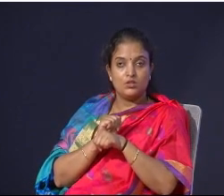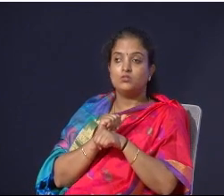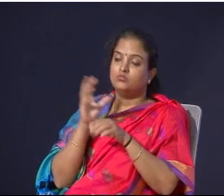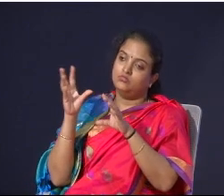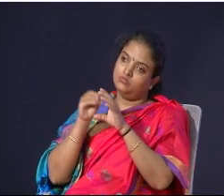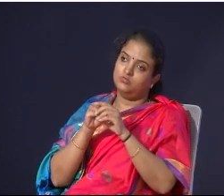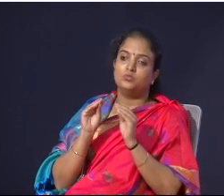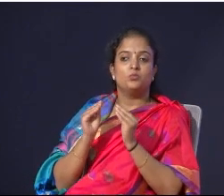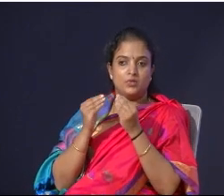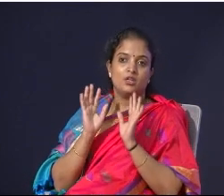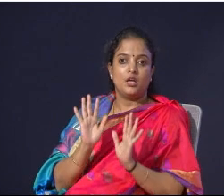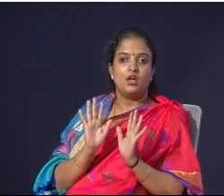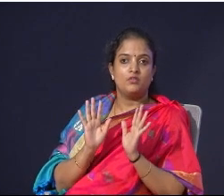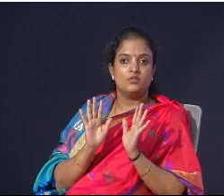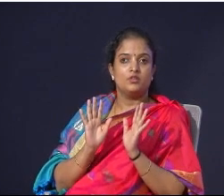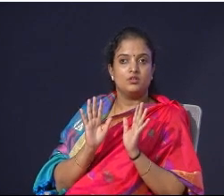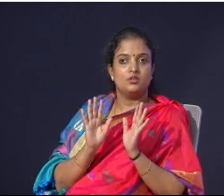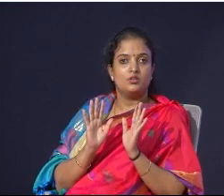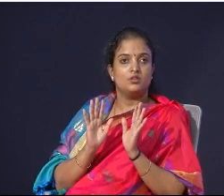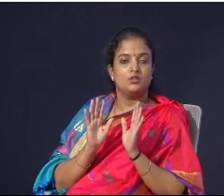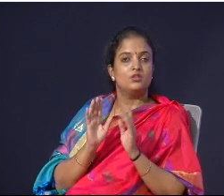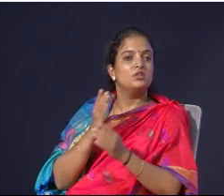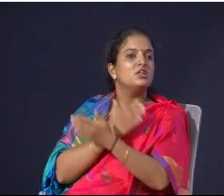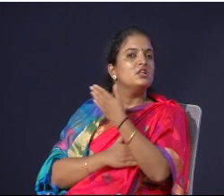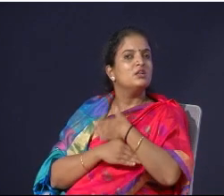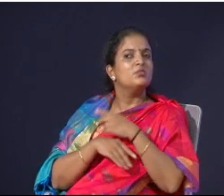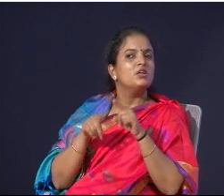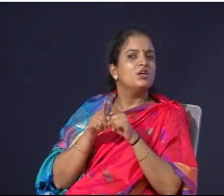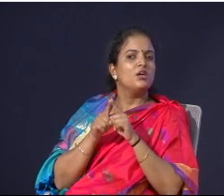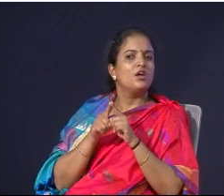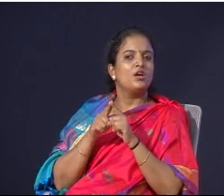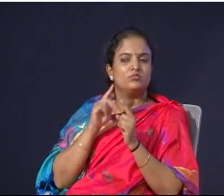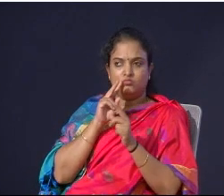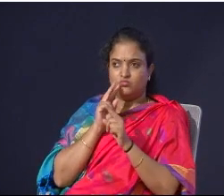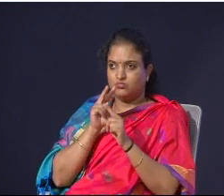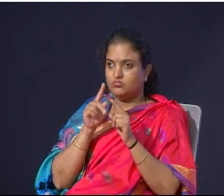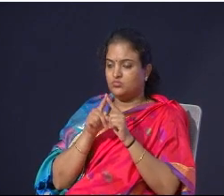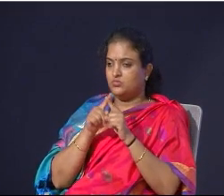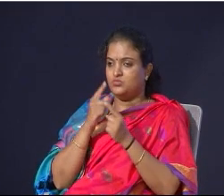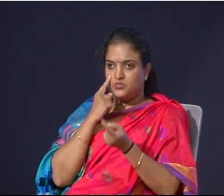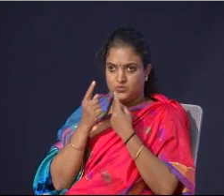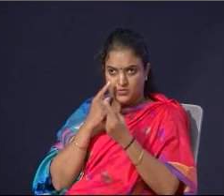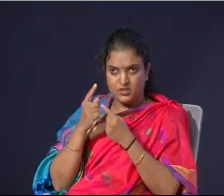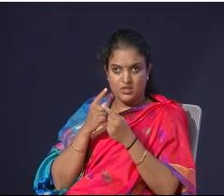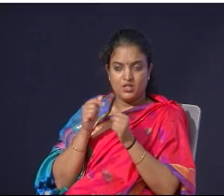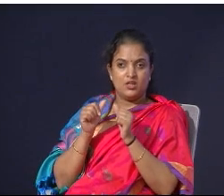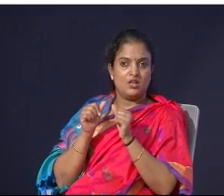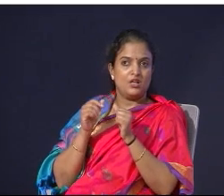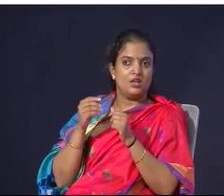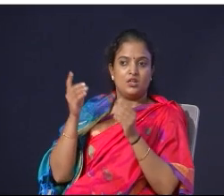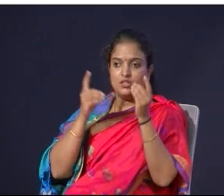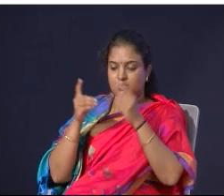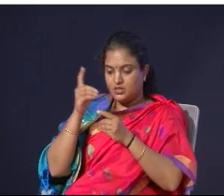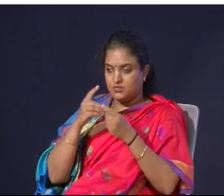also. A multidisciplinary approach in diagnosing, assessing, as well as